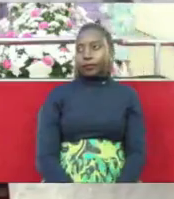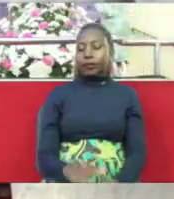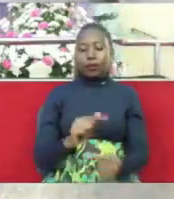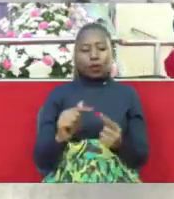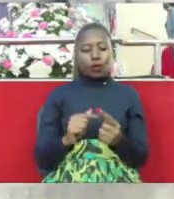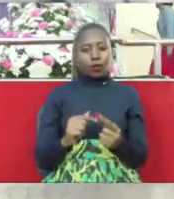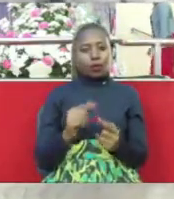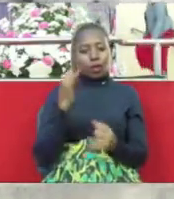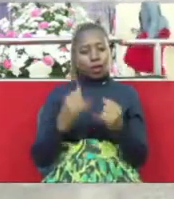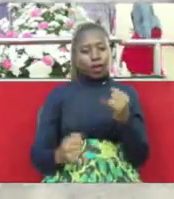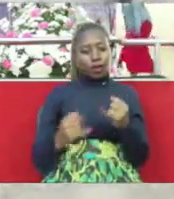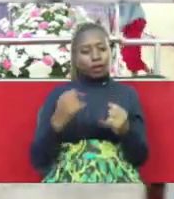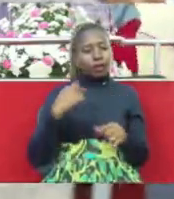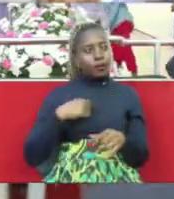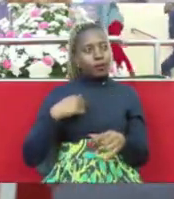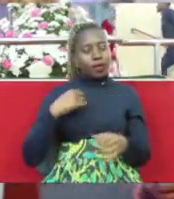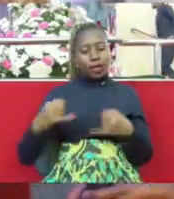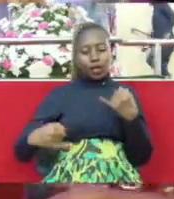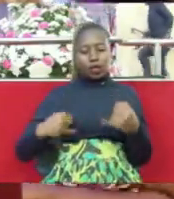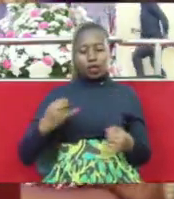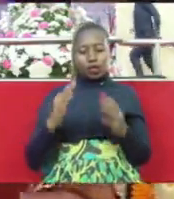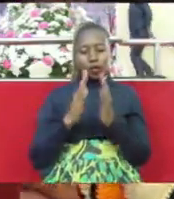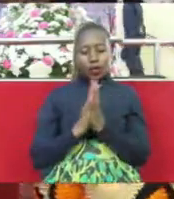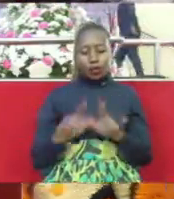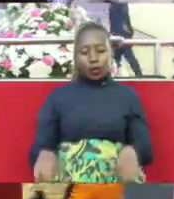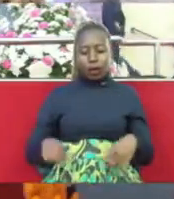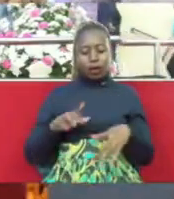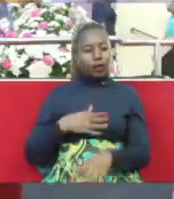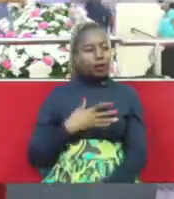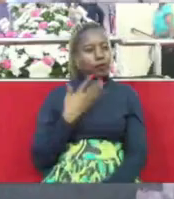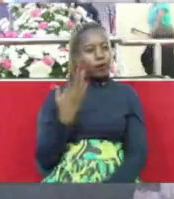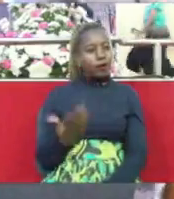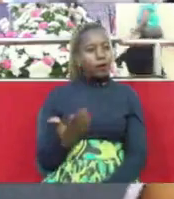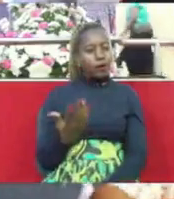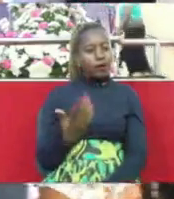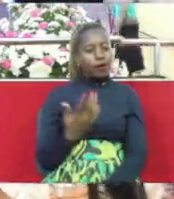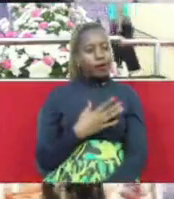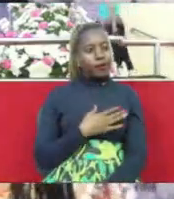enjoy my prayer life? Siku gani ya mwisho nilifurahia maisha yangu ya maombi?